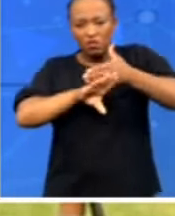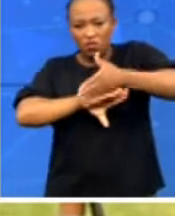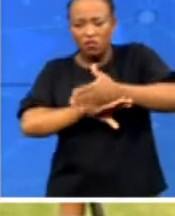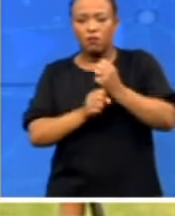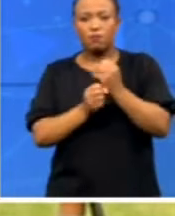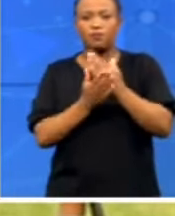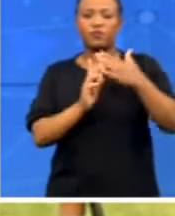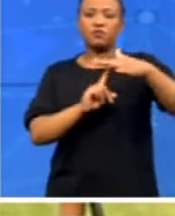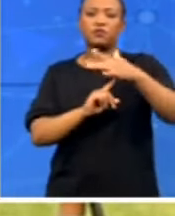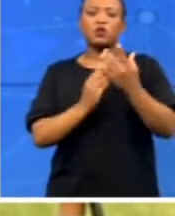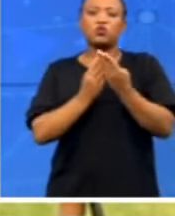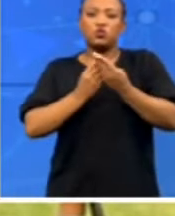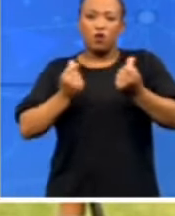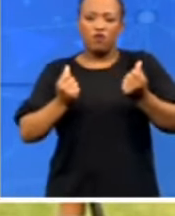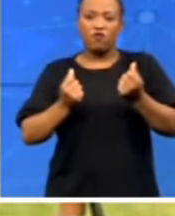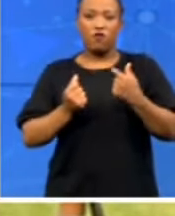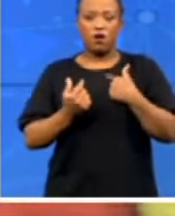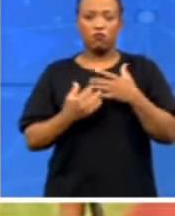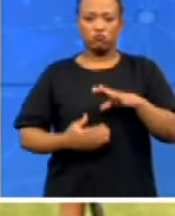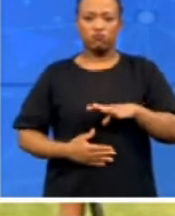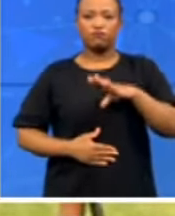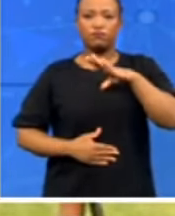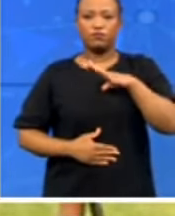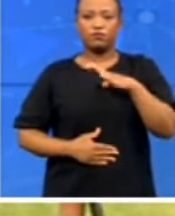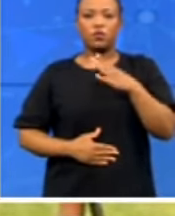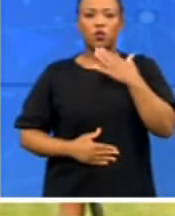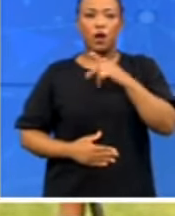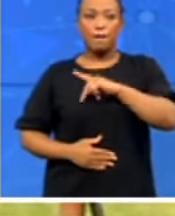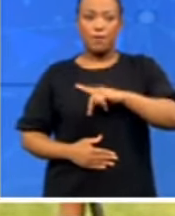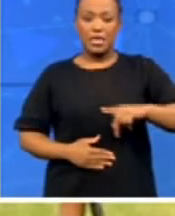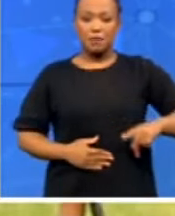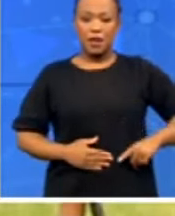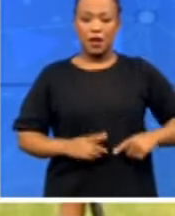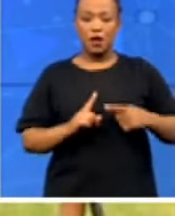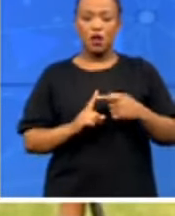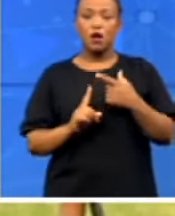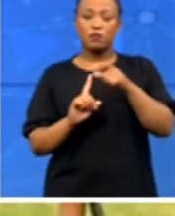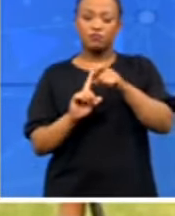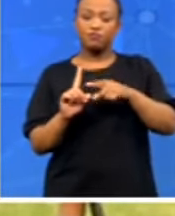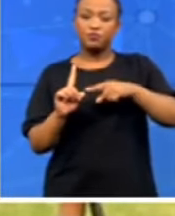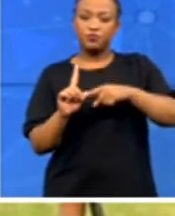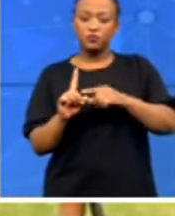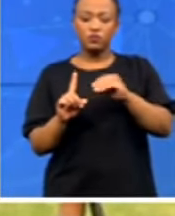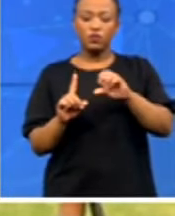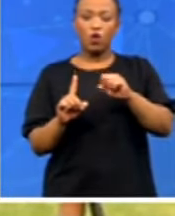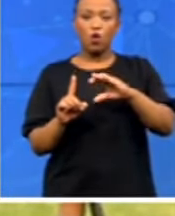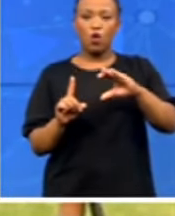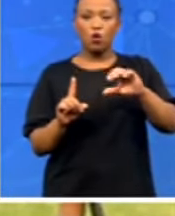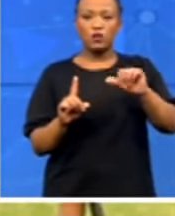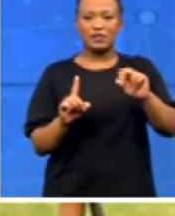with confidence that the Premier of the province, Umnomzane Oscar Mabuyane, has written directly to the Minister of Transport